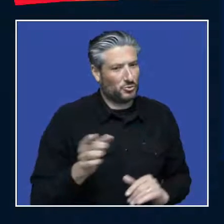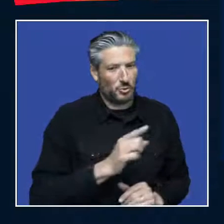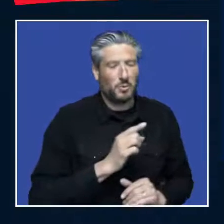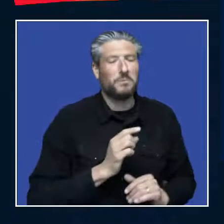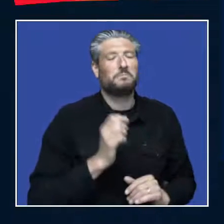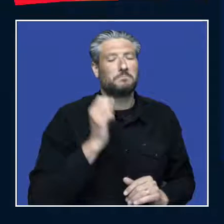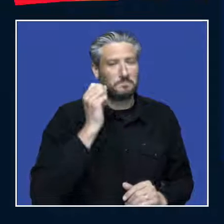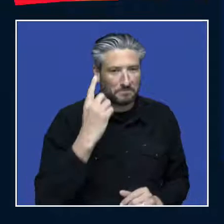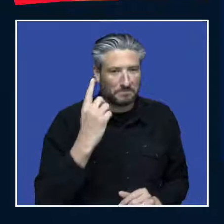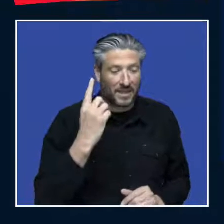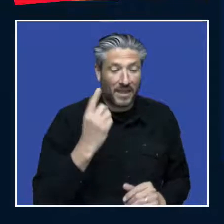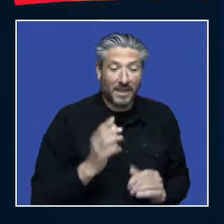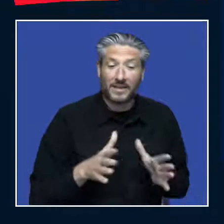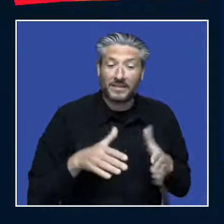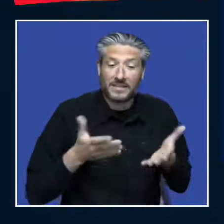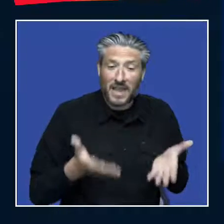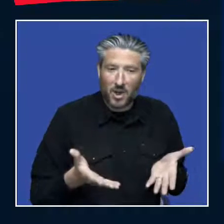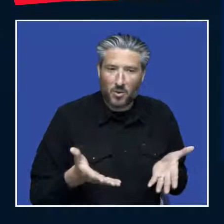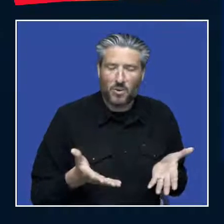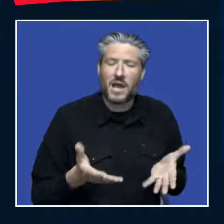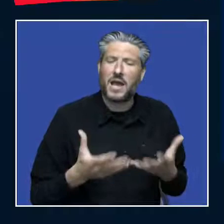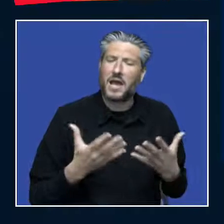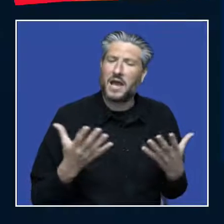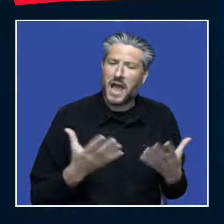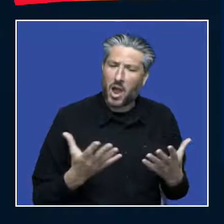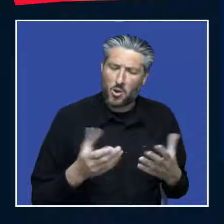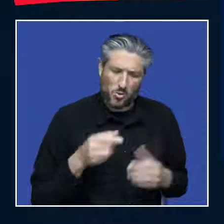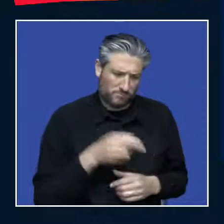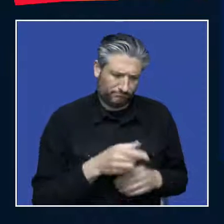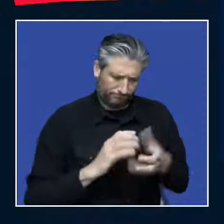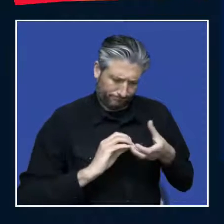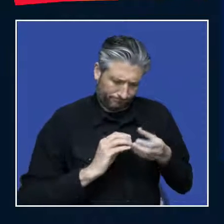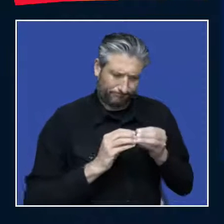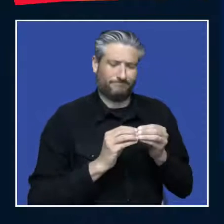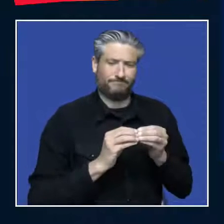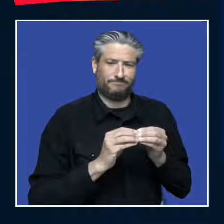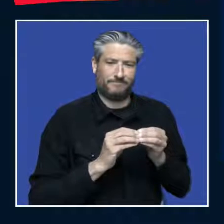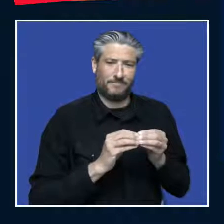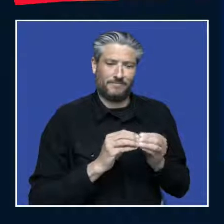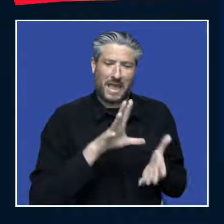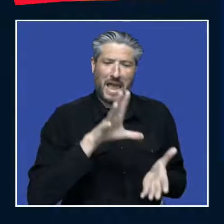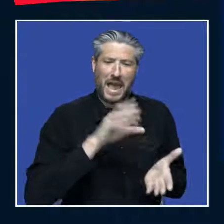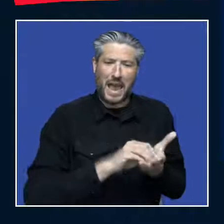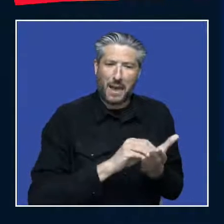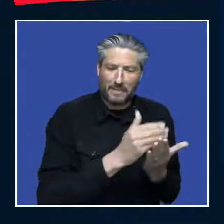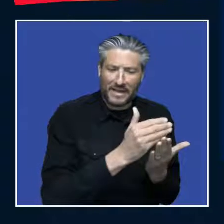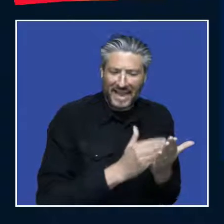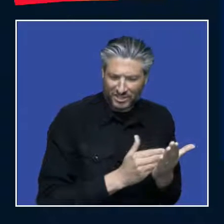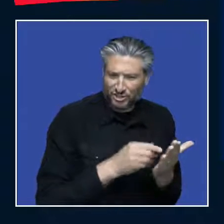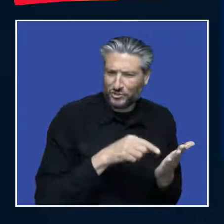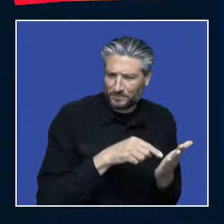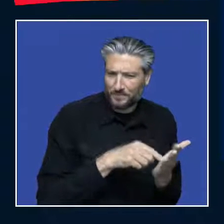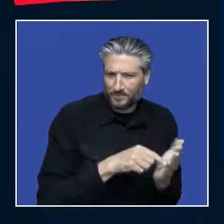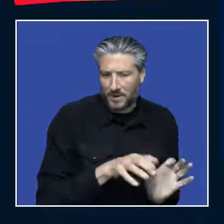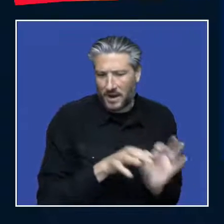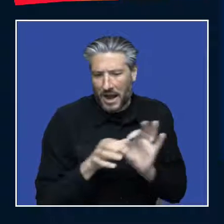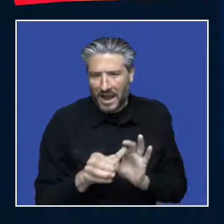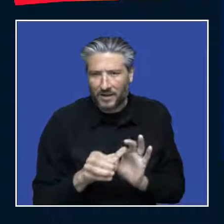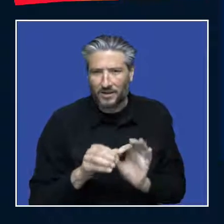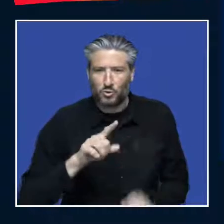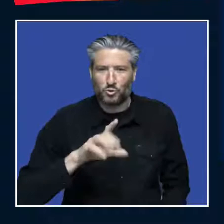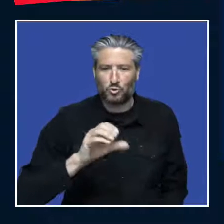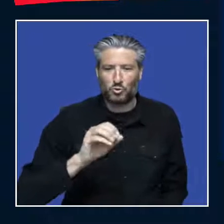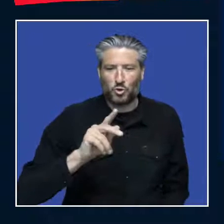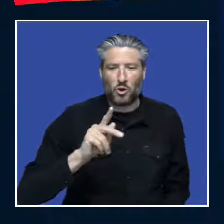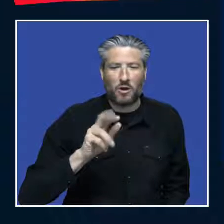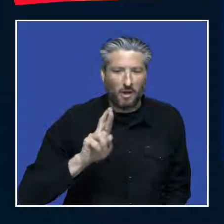can do that by Dockerizing an application. So usually what you do is you add a so-called